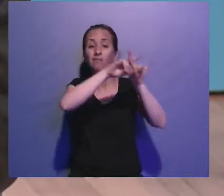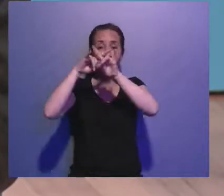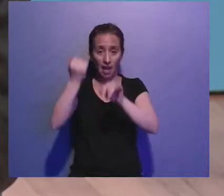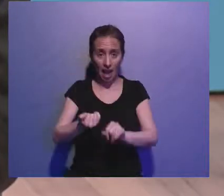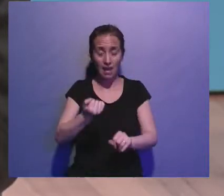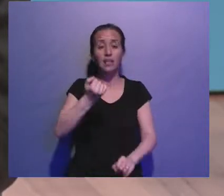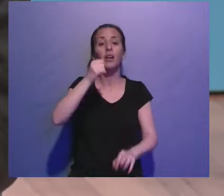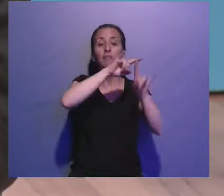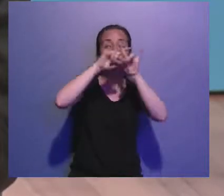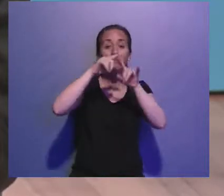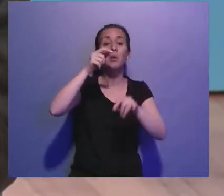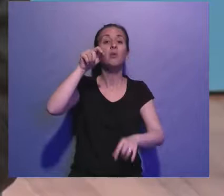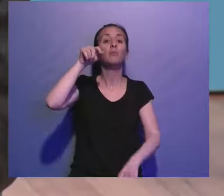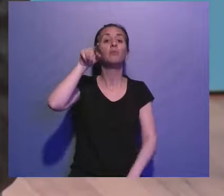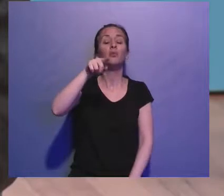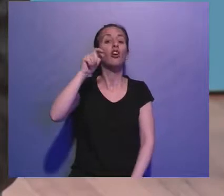a portal,